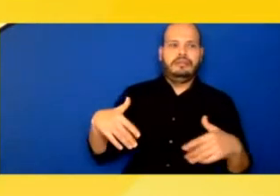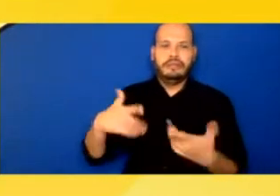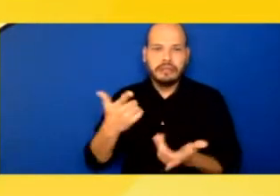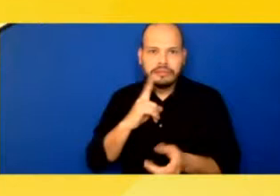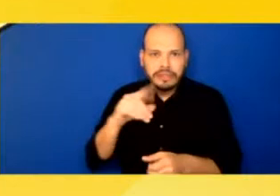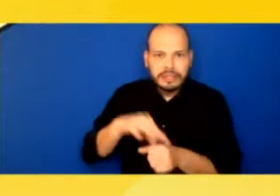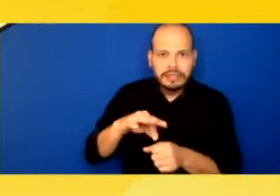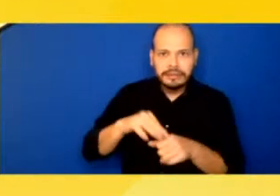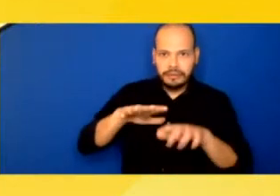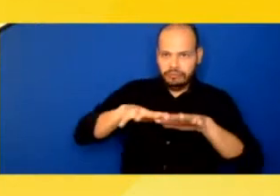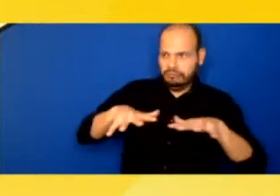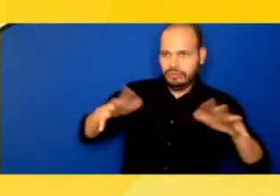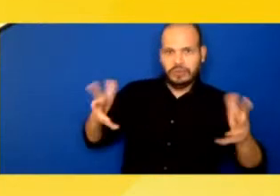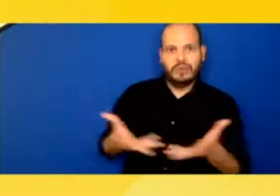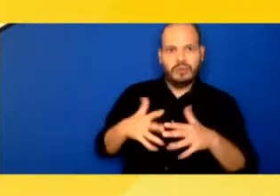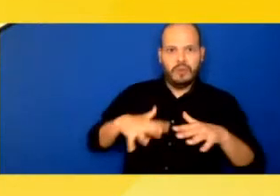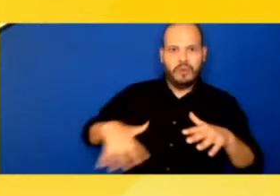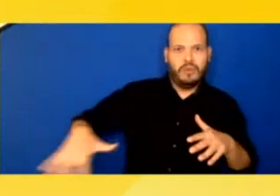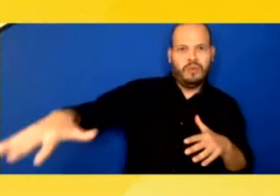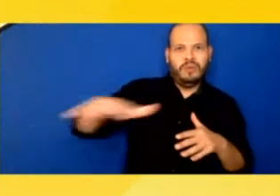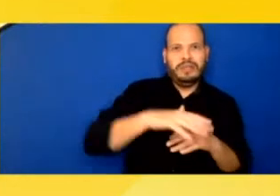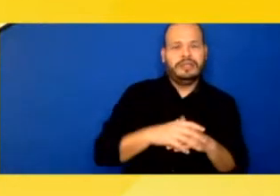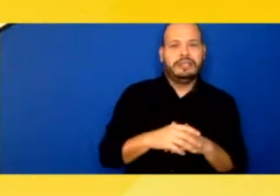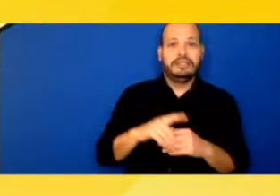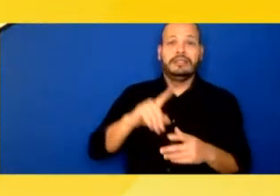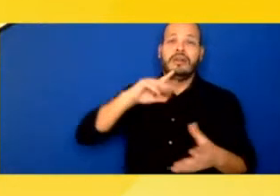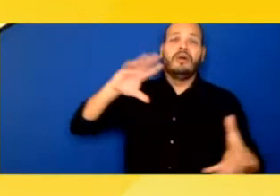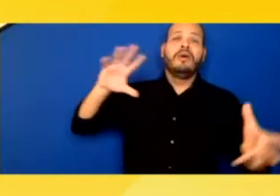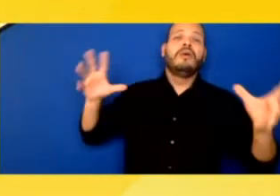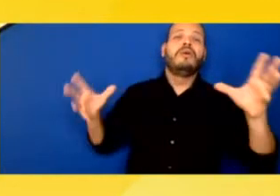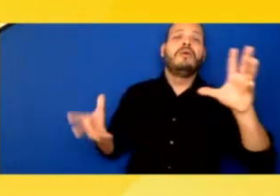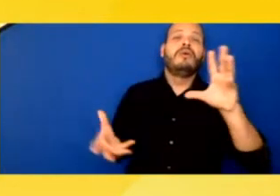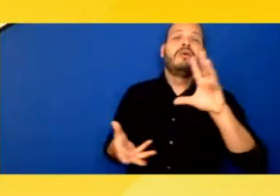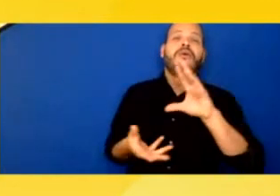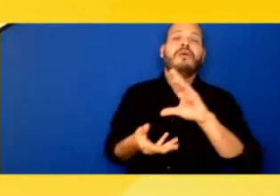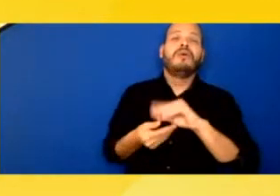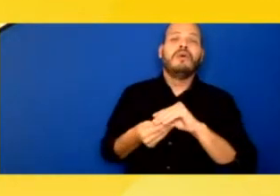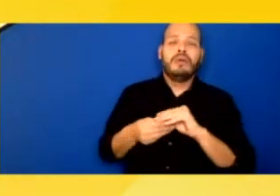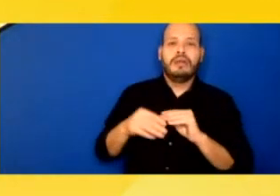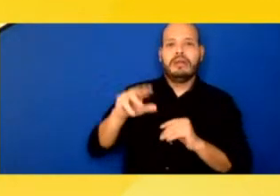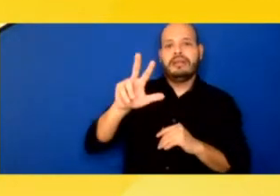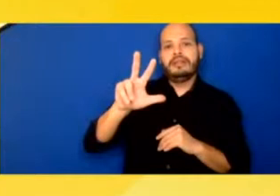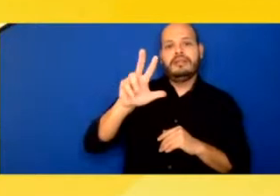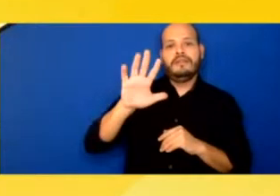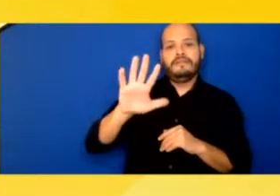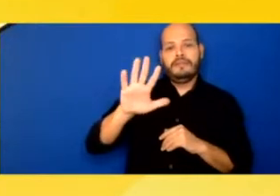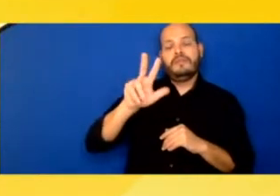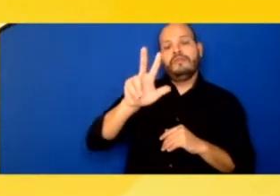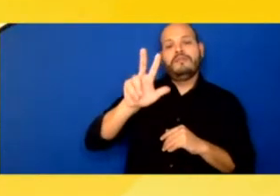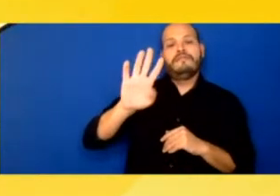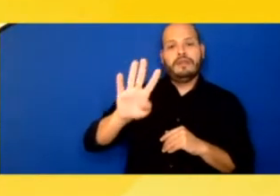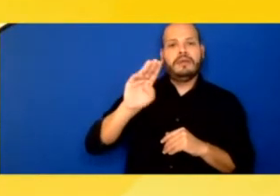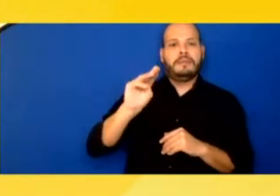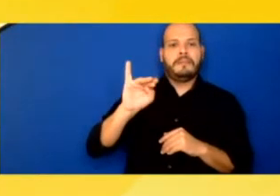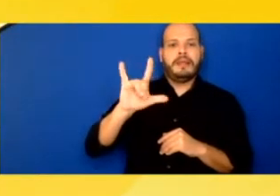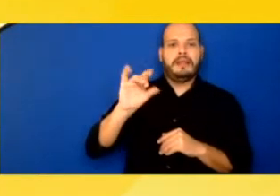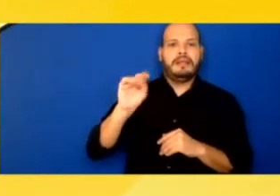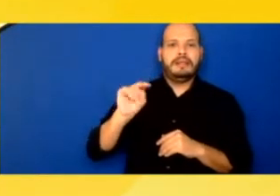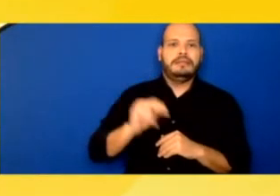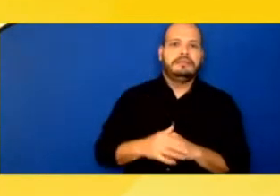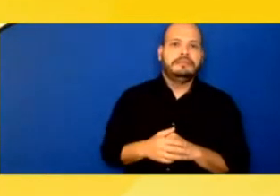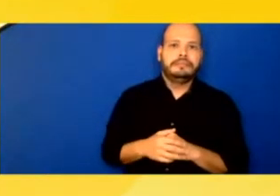election. 34 million of the 64 million poor and low wealth people that could have voted, the essential